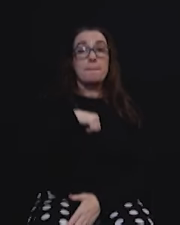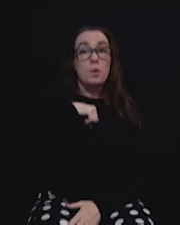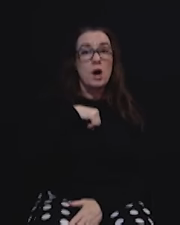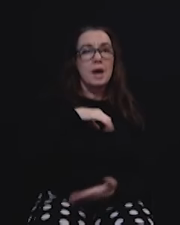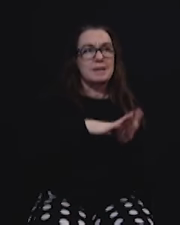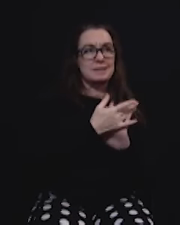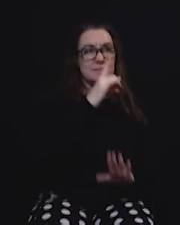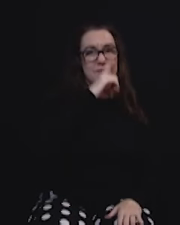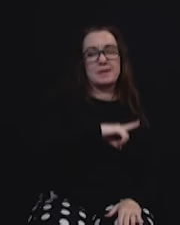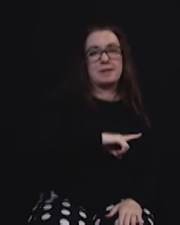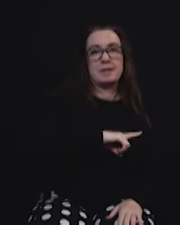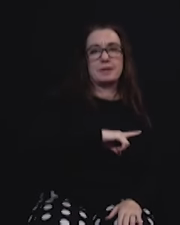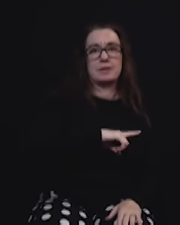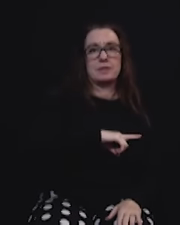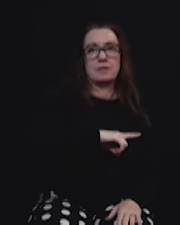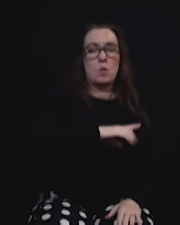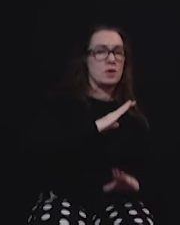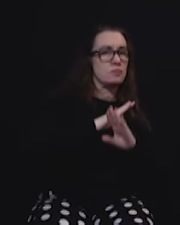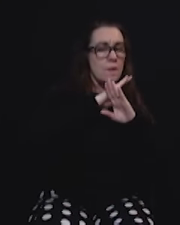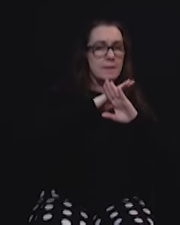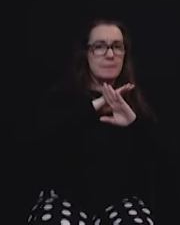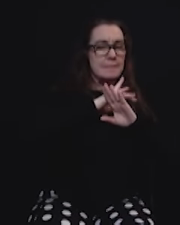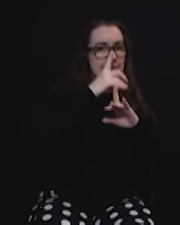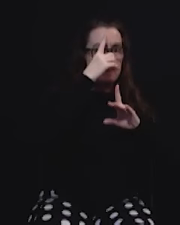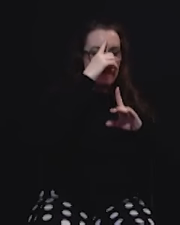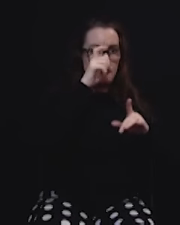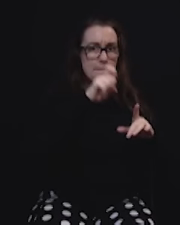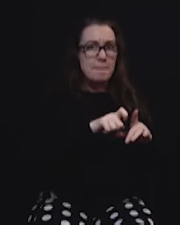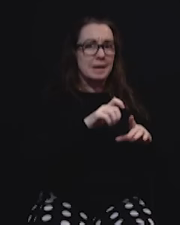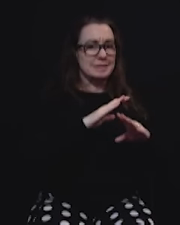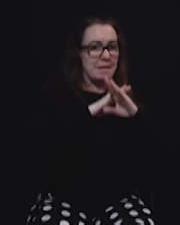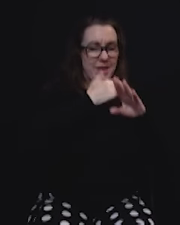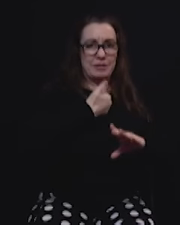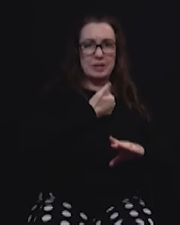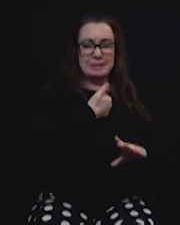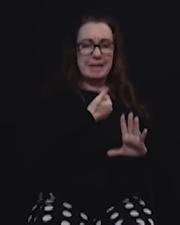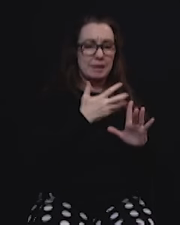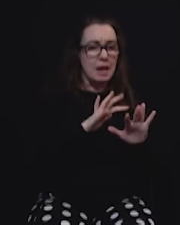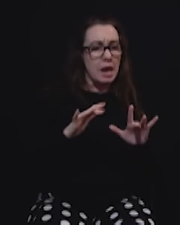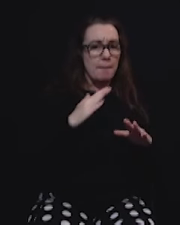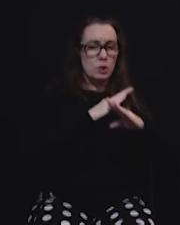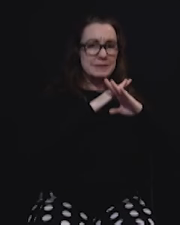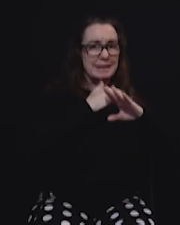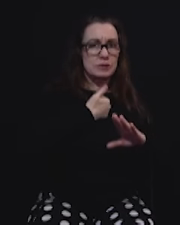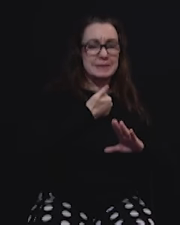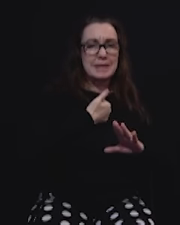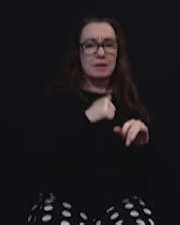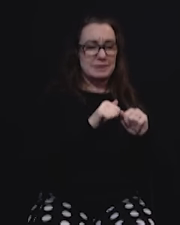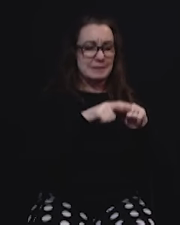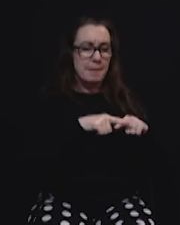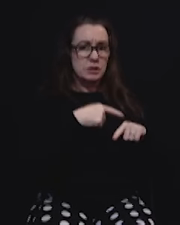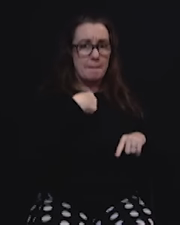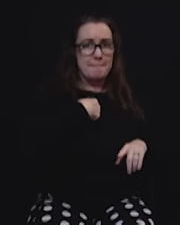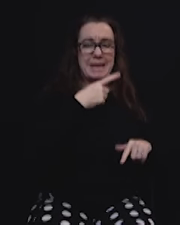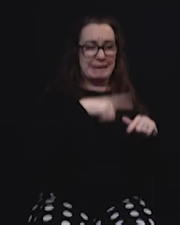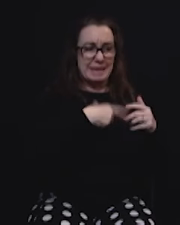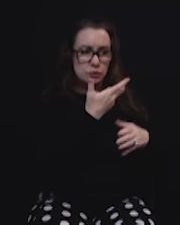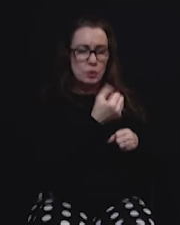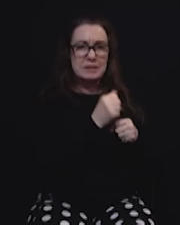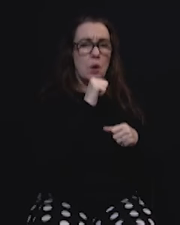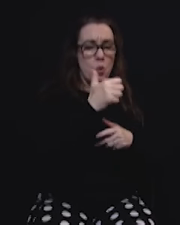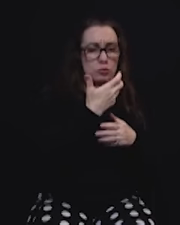us artificial. It makes us be guarded, thinking we have to defend ourselves and protect ourselves, and it all depends on me, and I can't trust and I